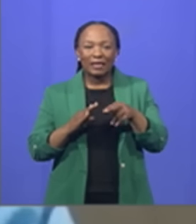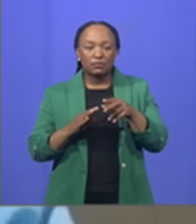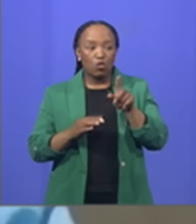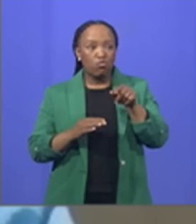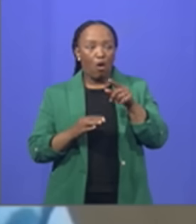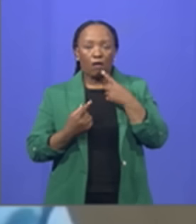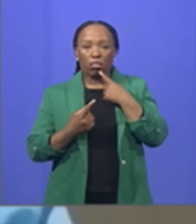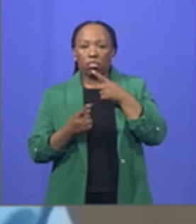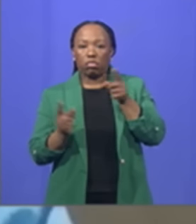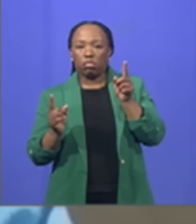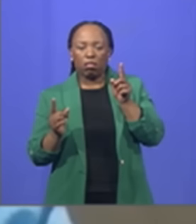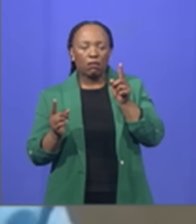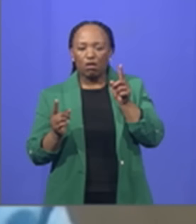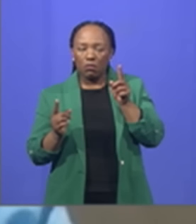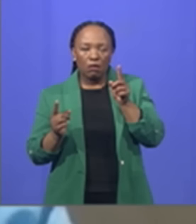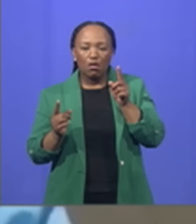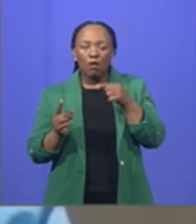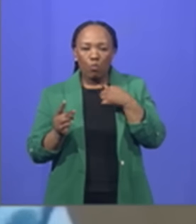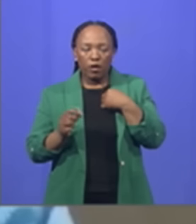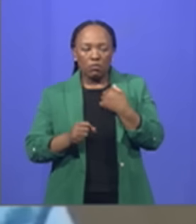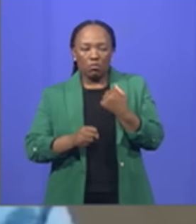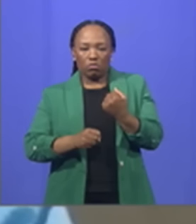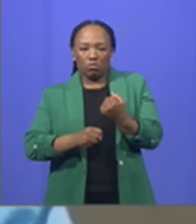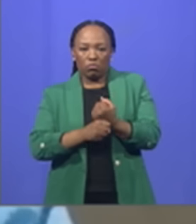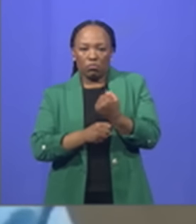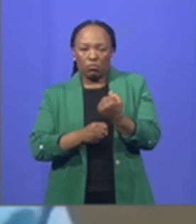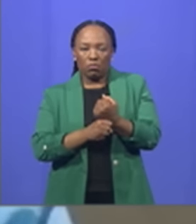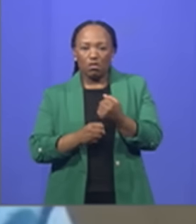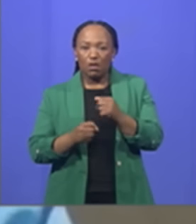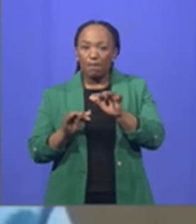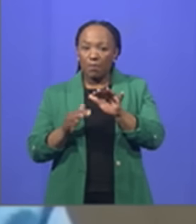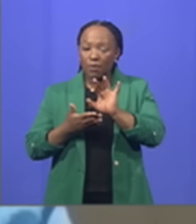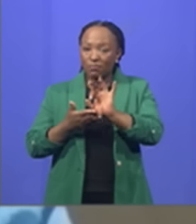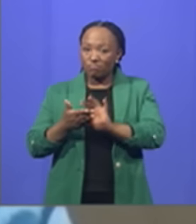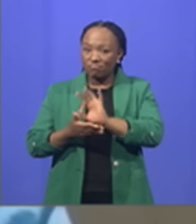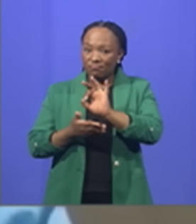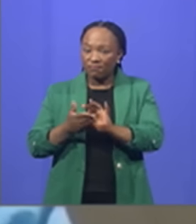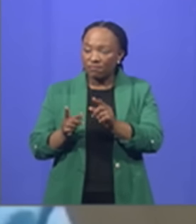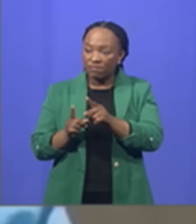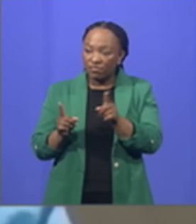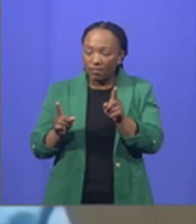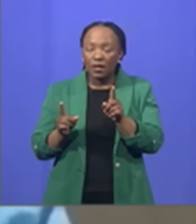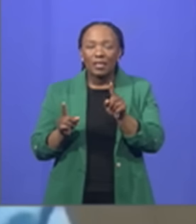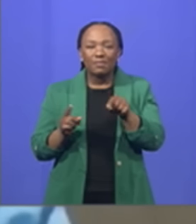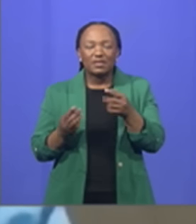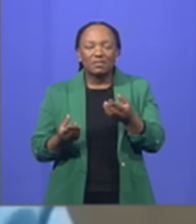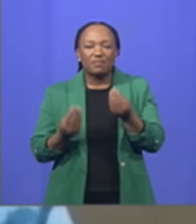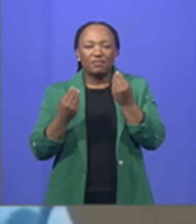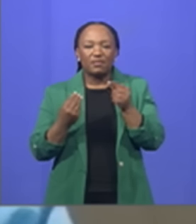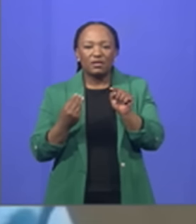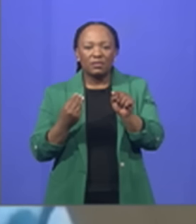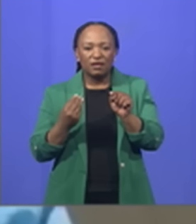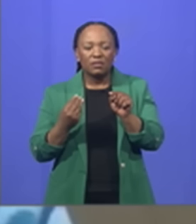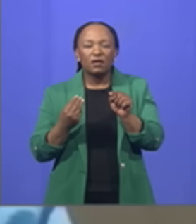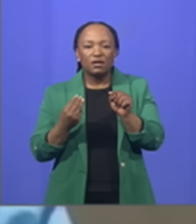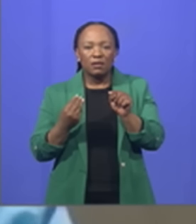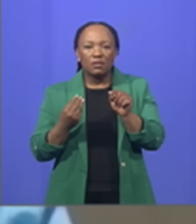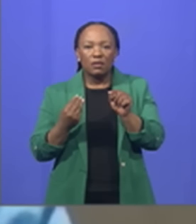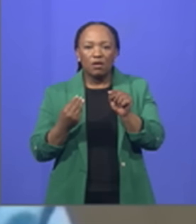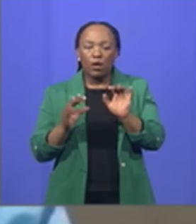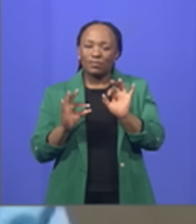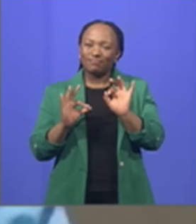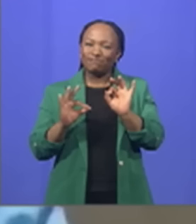re šome ka maatla go kgonthišiša gore bakgethi ba rena ba kry-a tshedimošo e leng gore ke